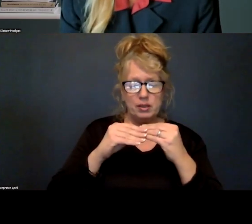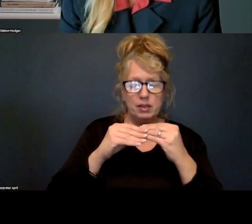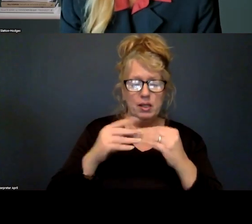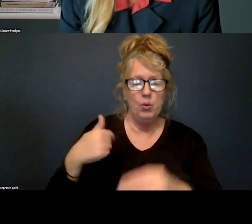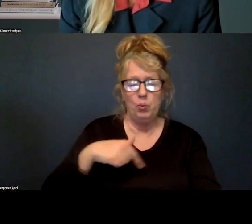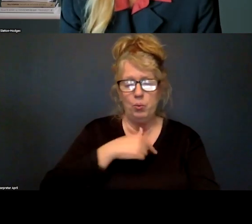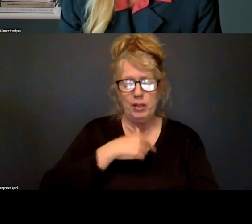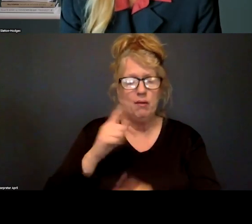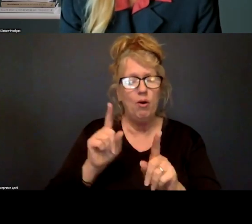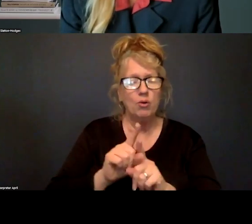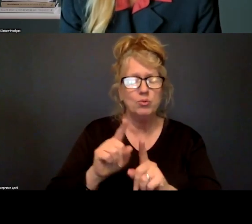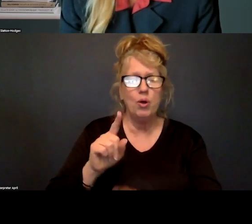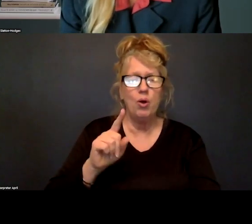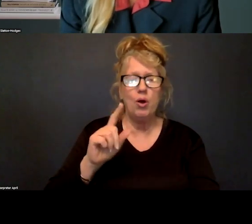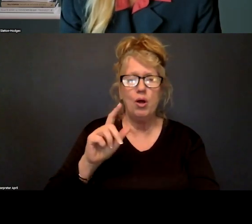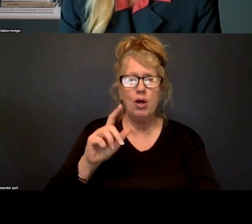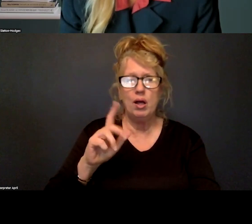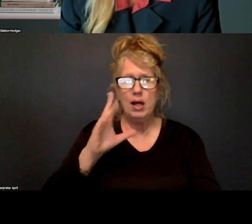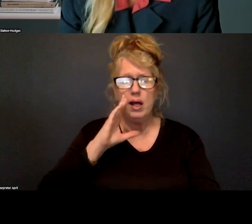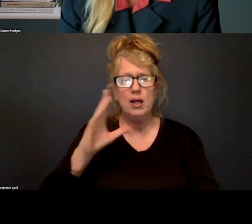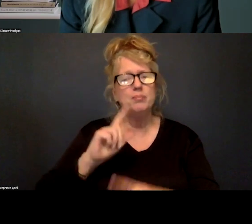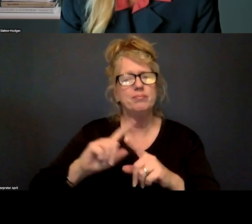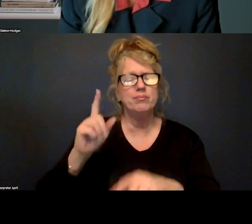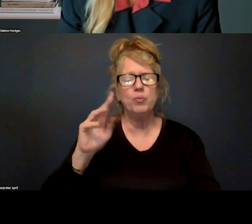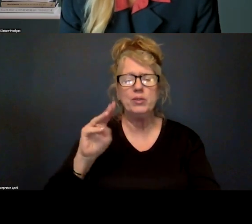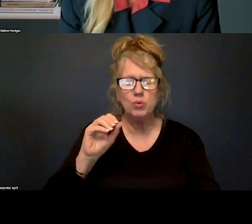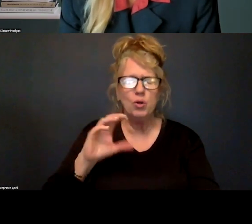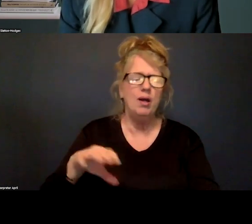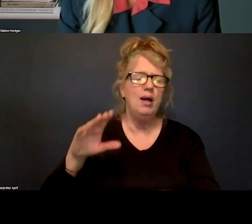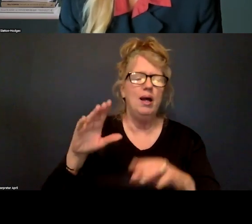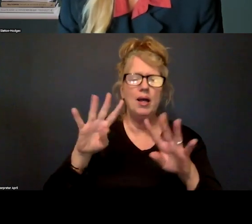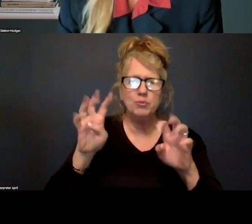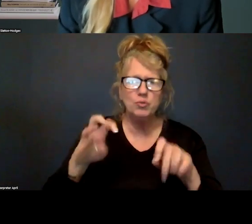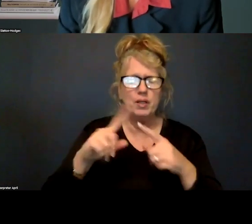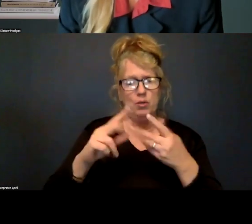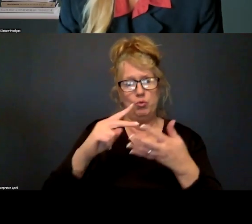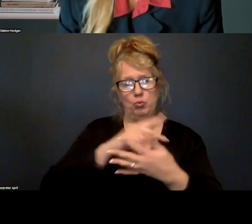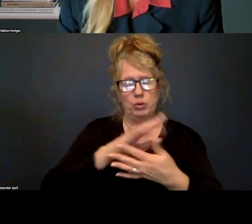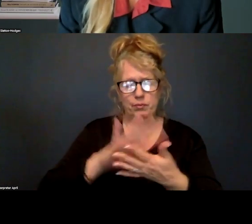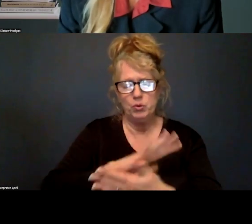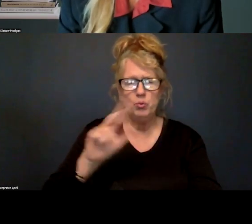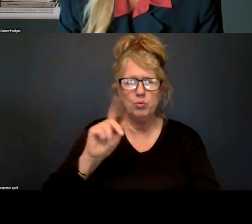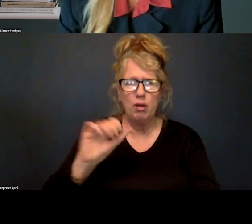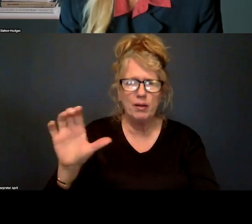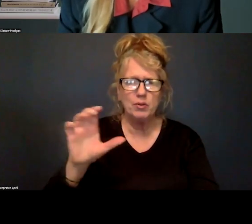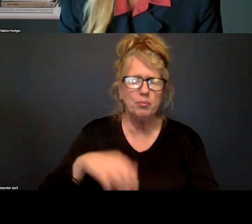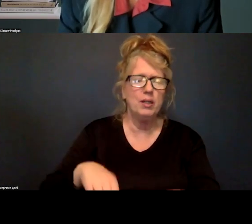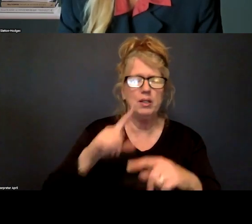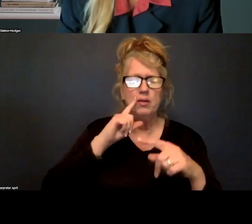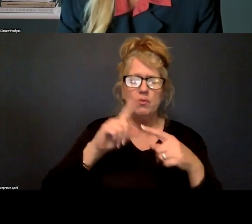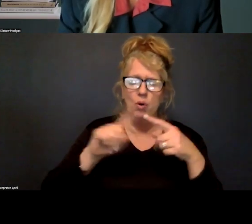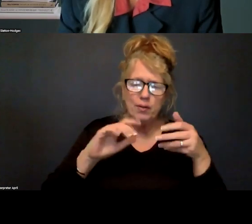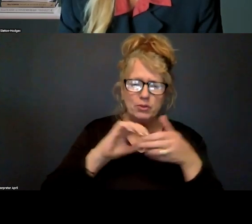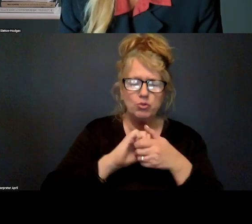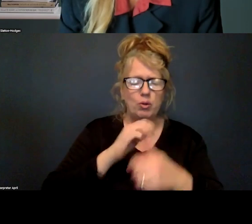we also do mock surveys and a review of documents for Joint Commission